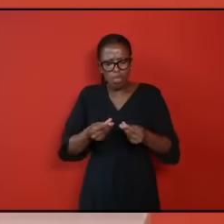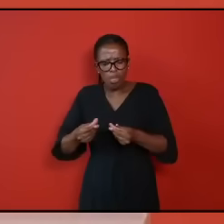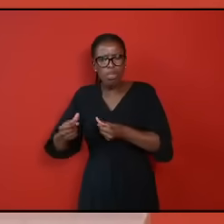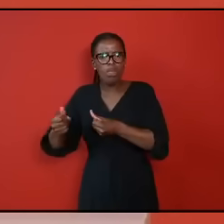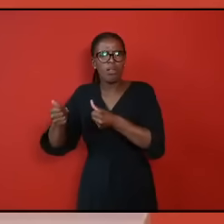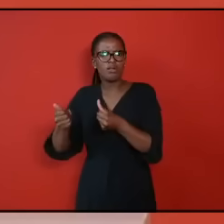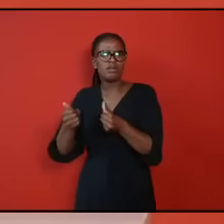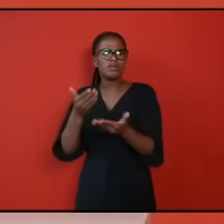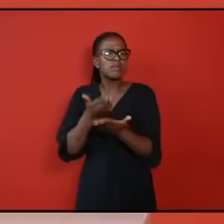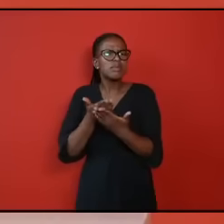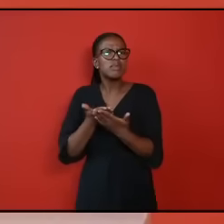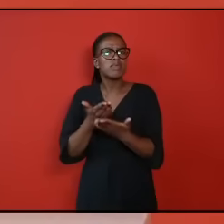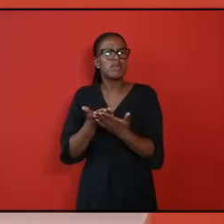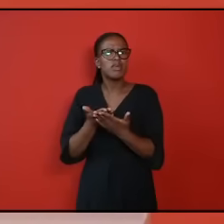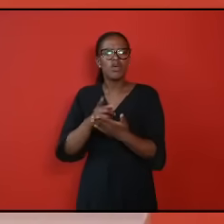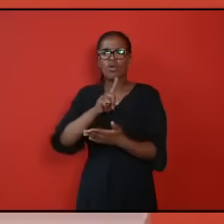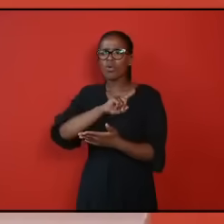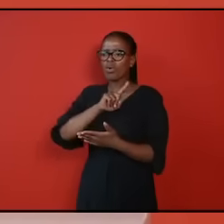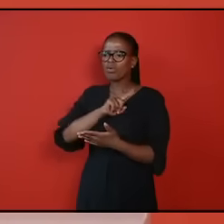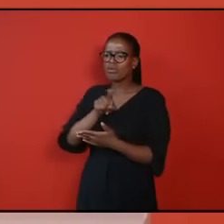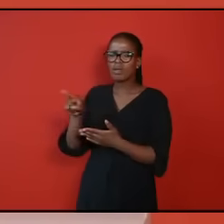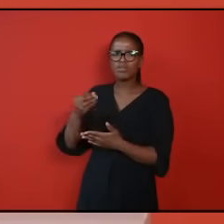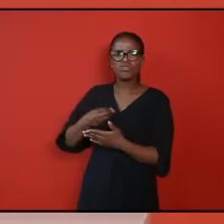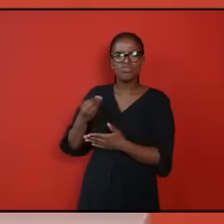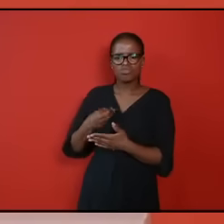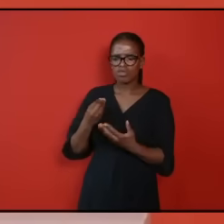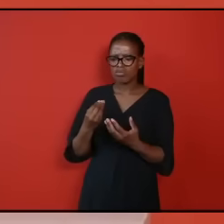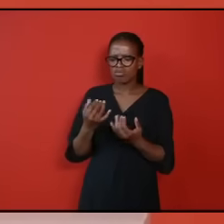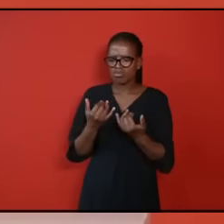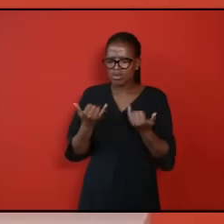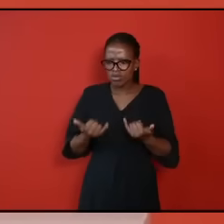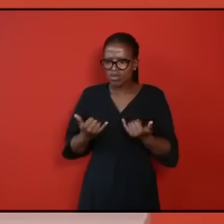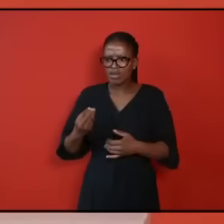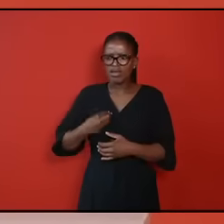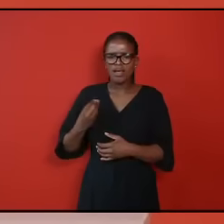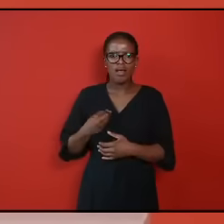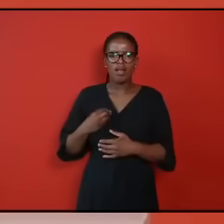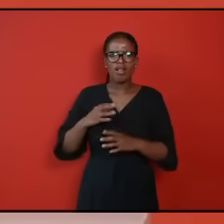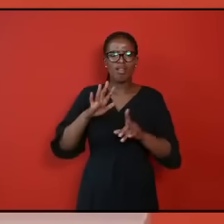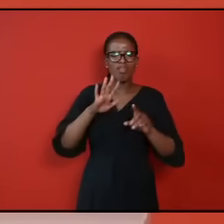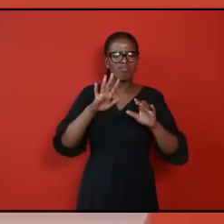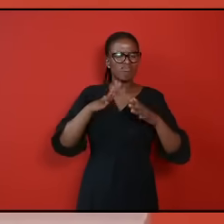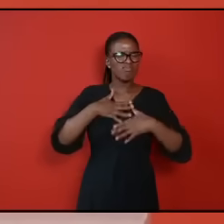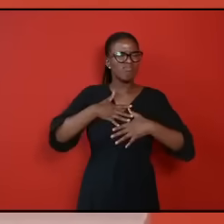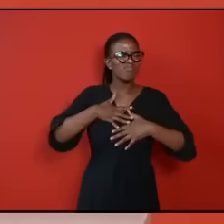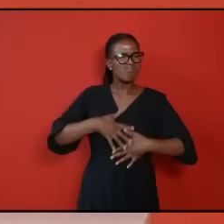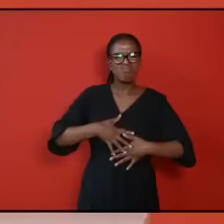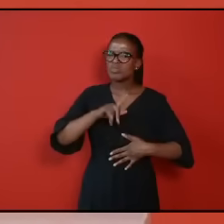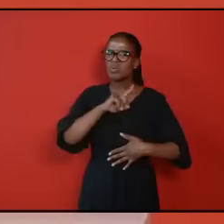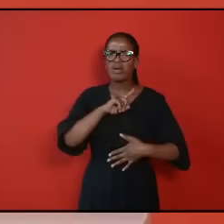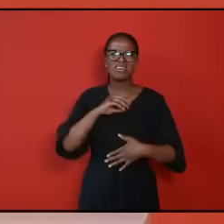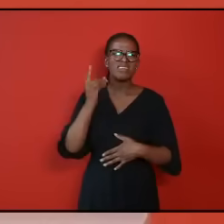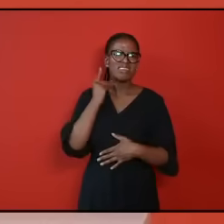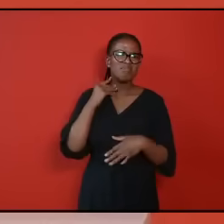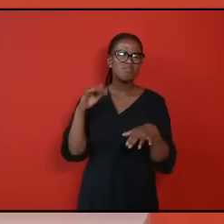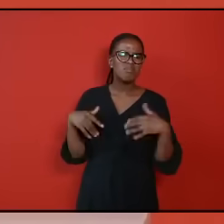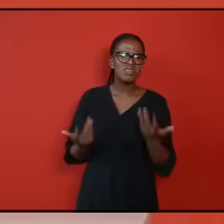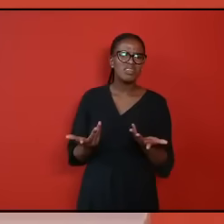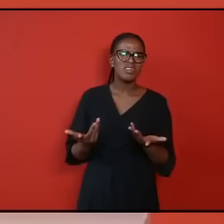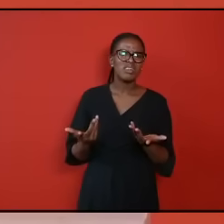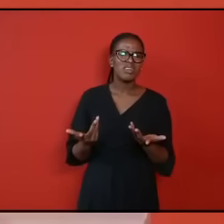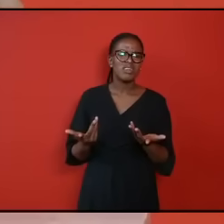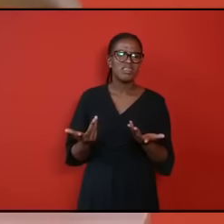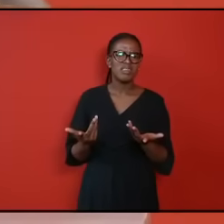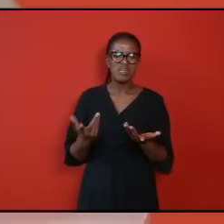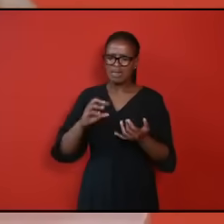user-friendly, because that's what discourages the youth of South Africa. They don't have data. It just got expired as